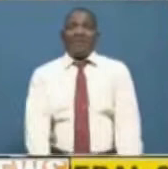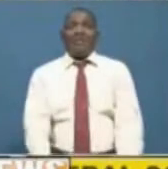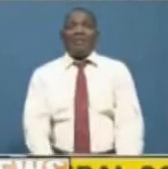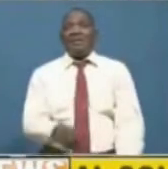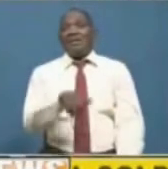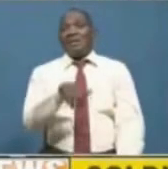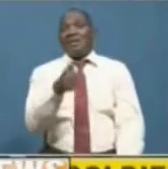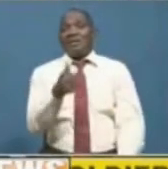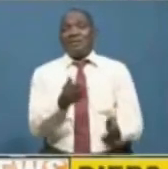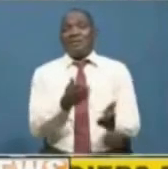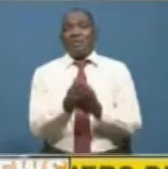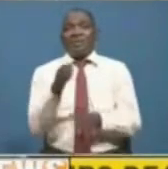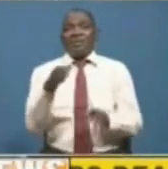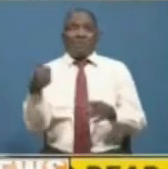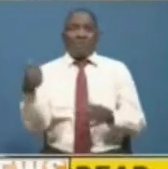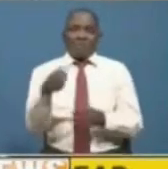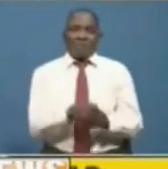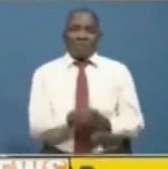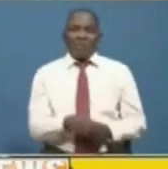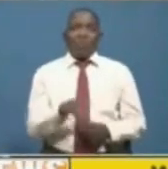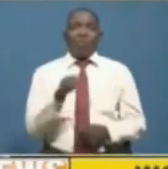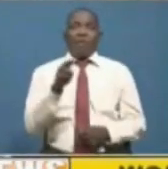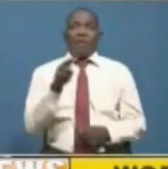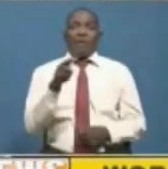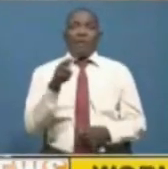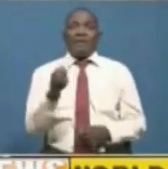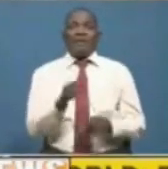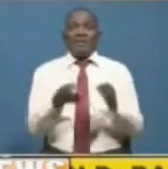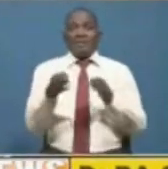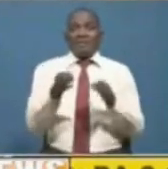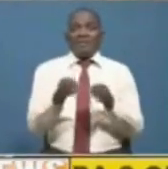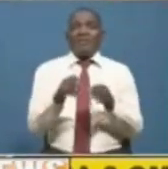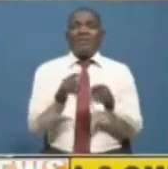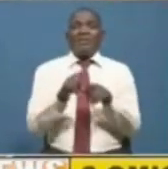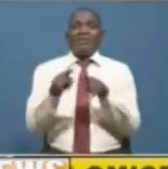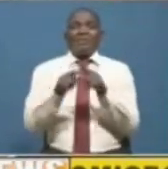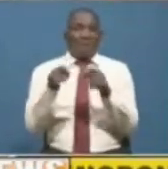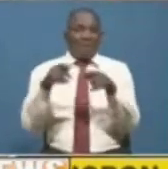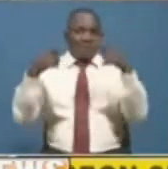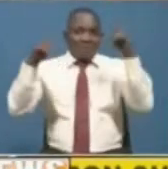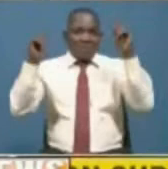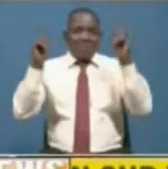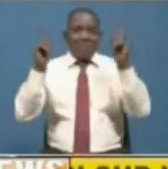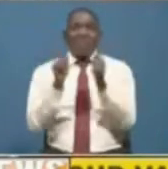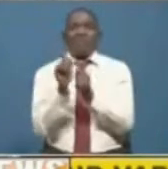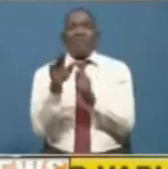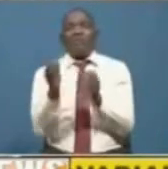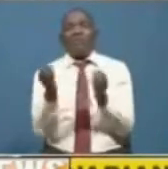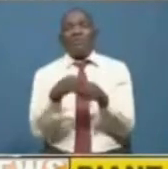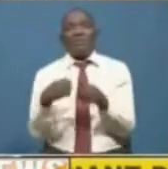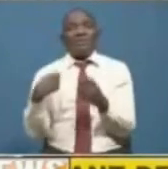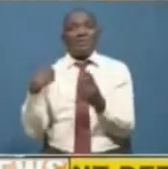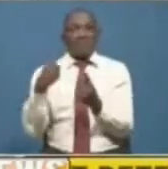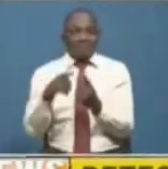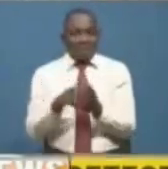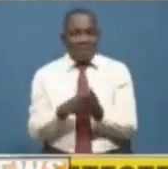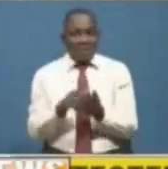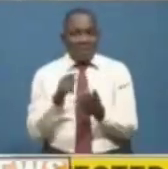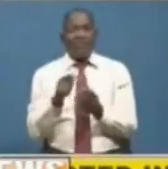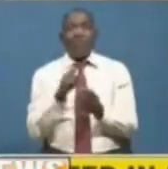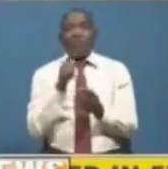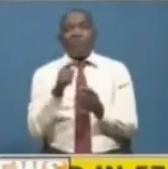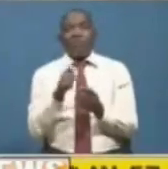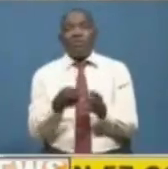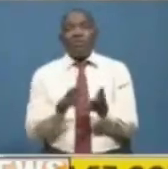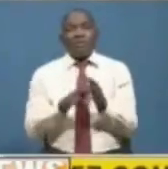done by the courts. Mrs. Owari, highlighting the numerous achievements of her outfit over the years, said although the